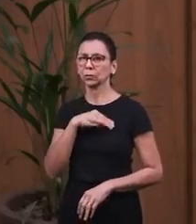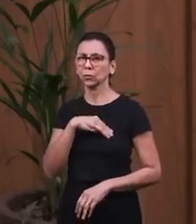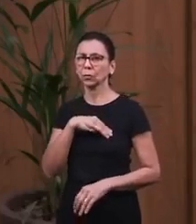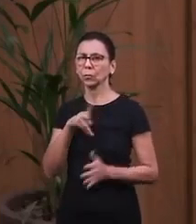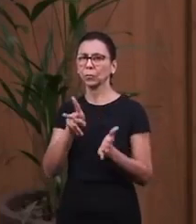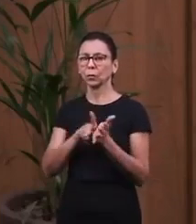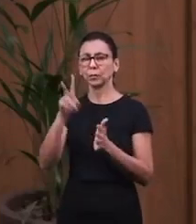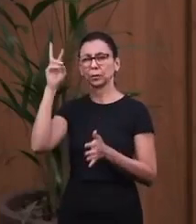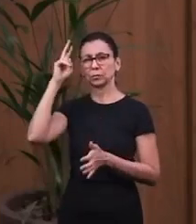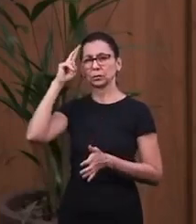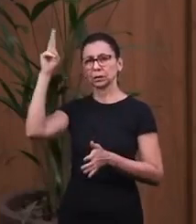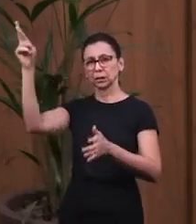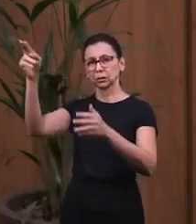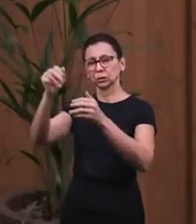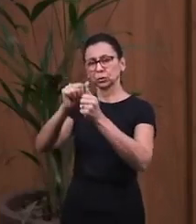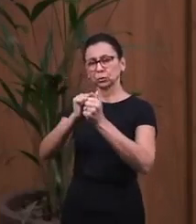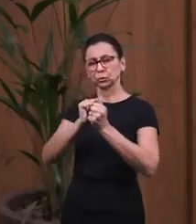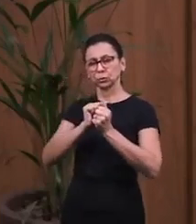day of my life.